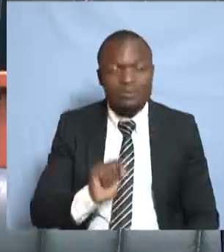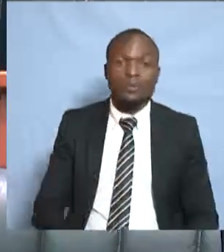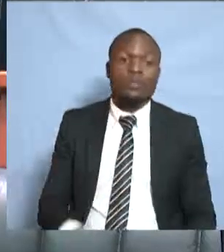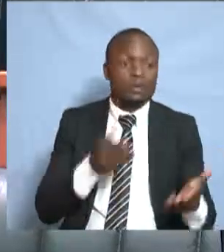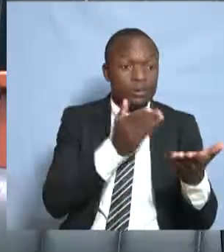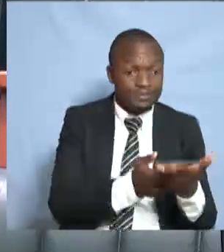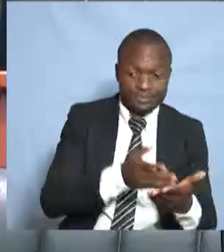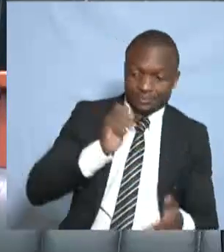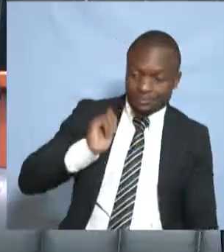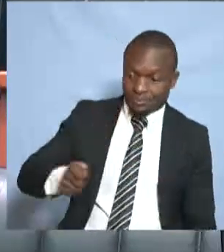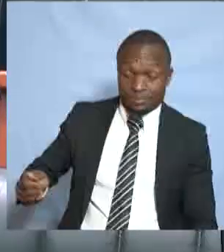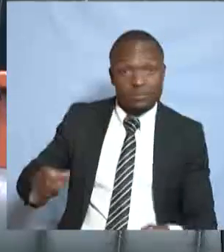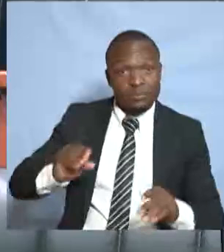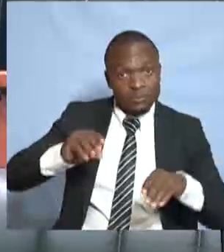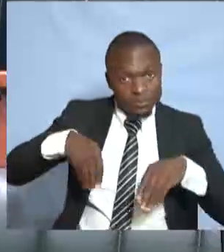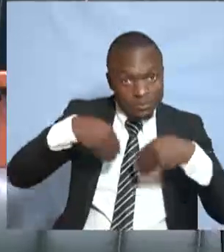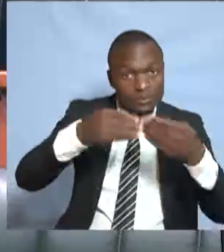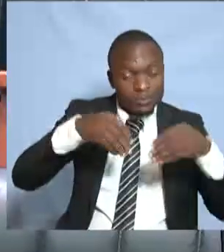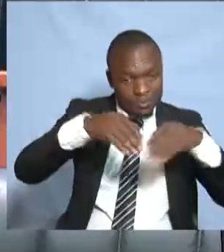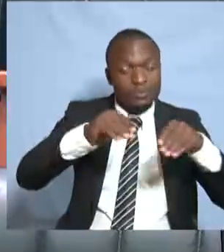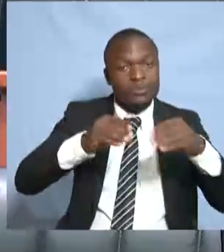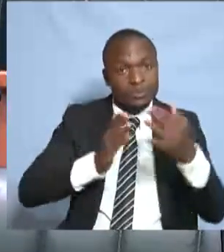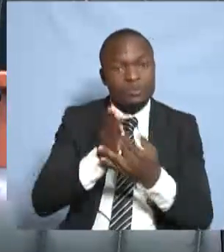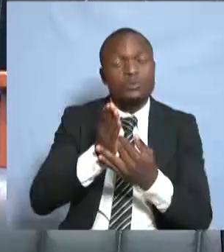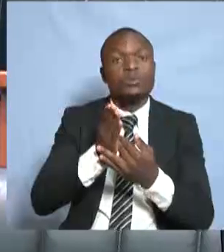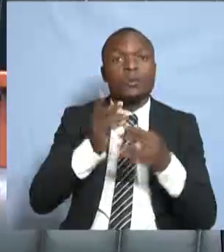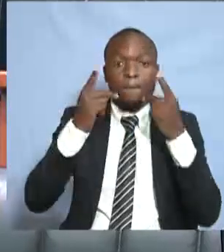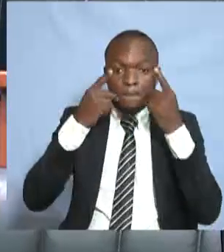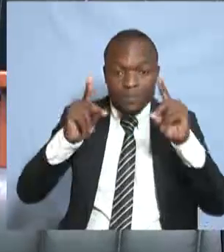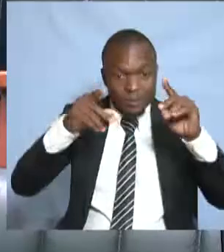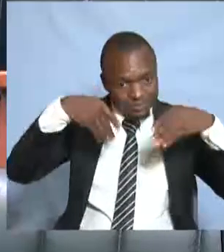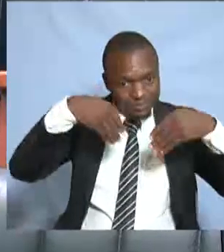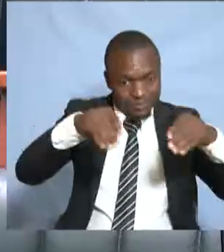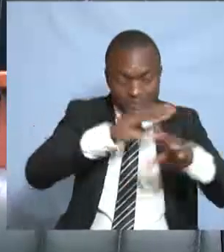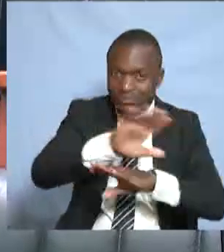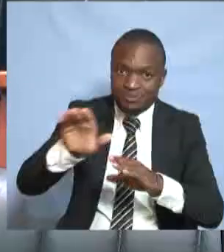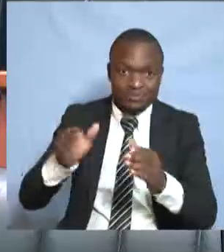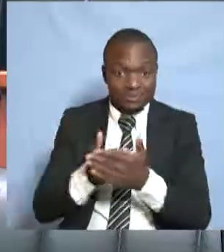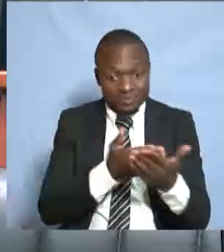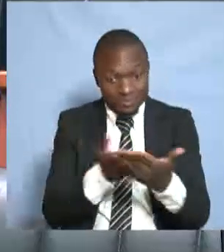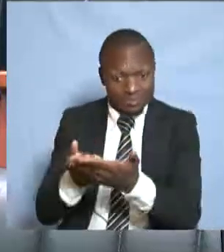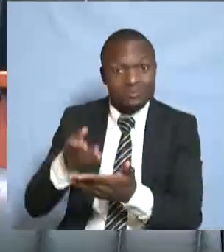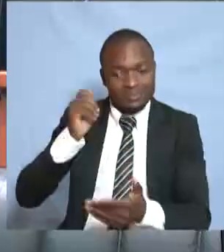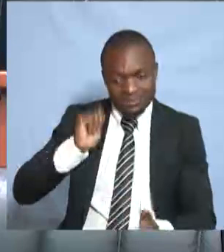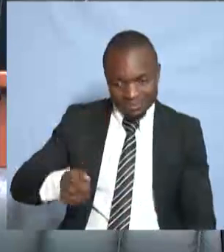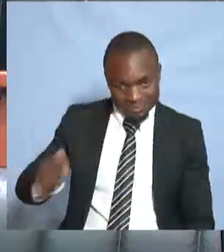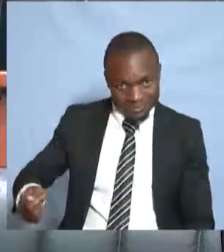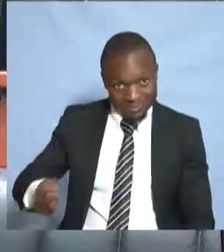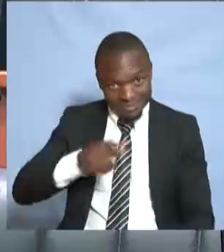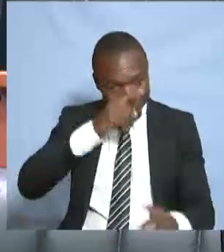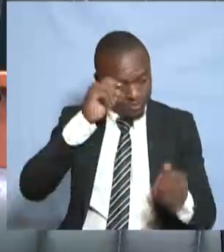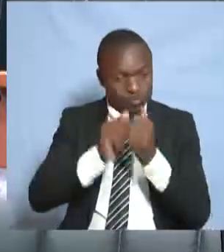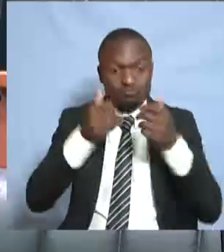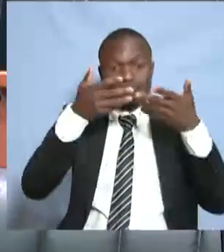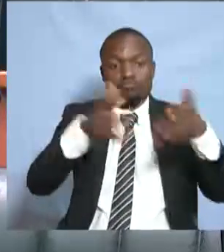these assets will be sold through public tender, so public tender is everyone. These assets, however, because they've